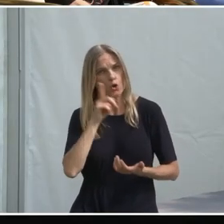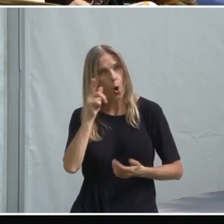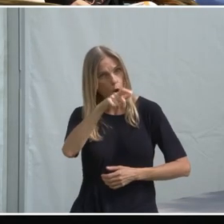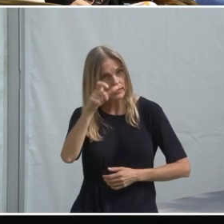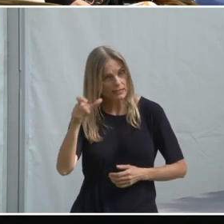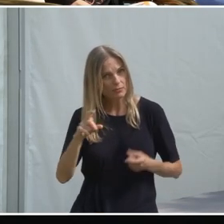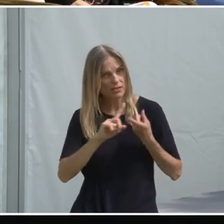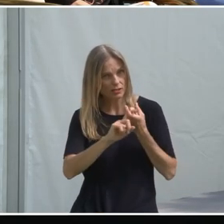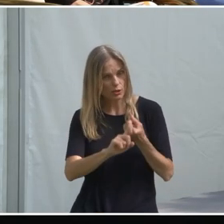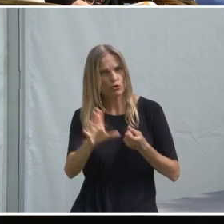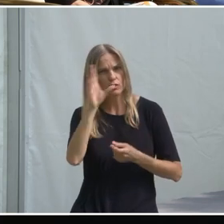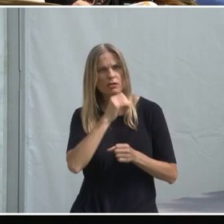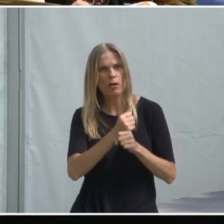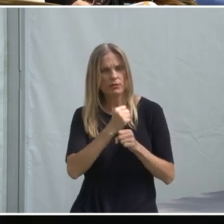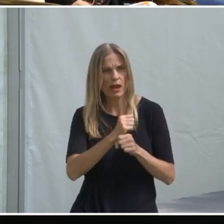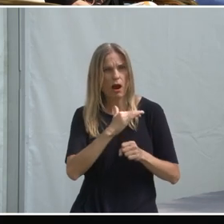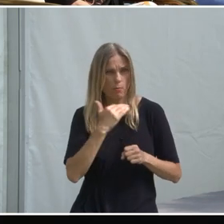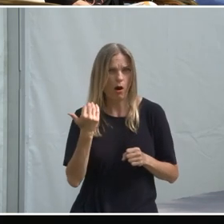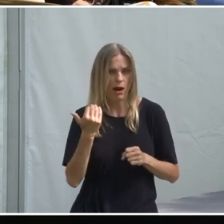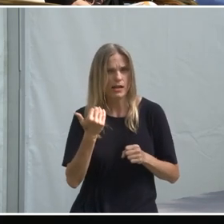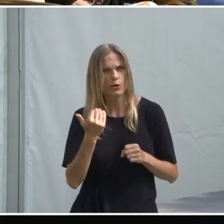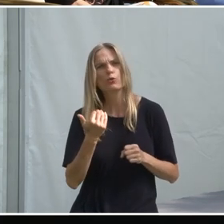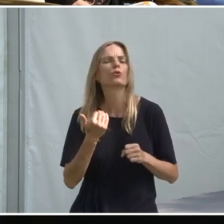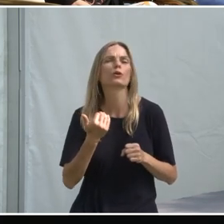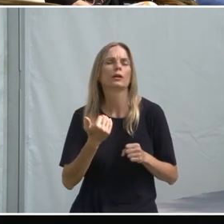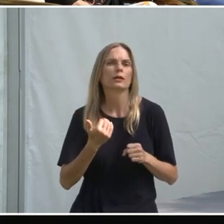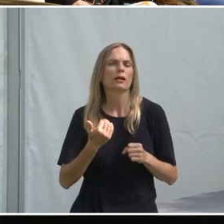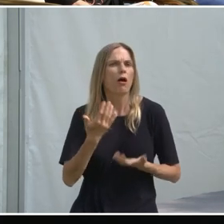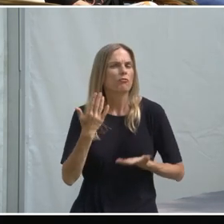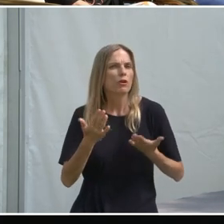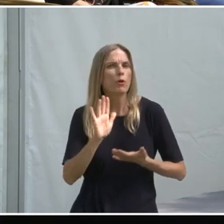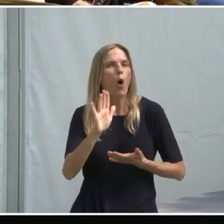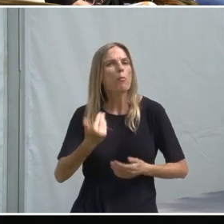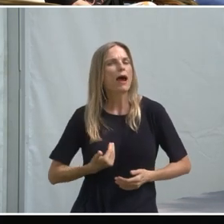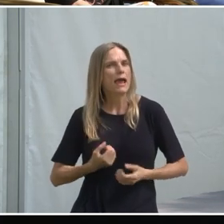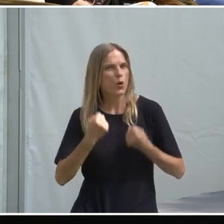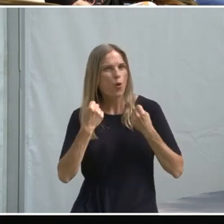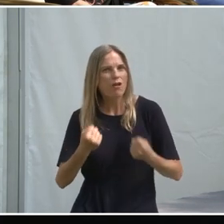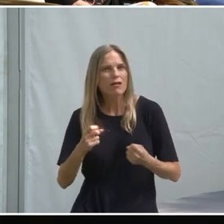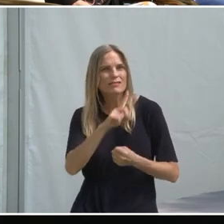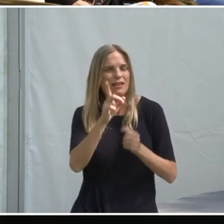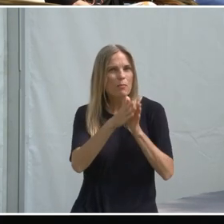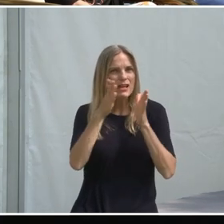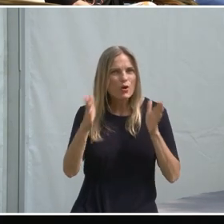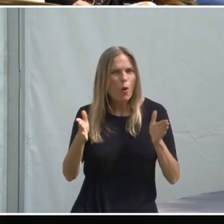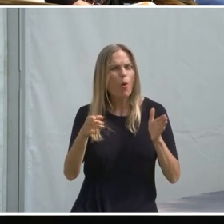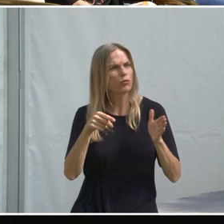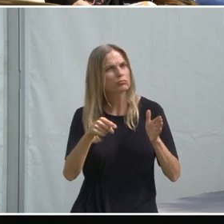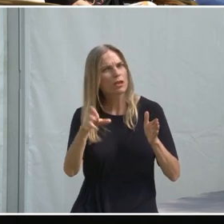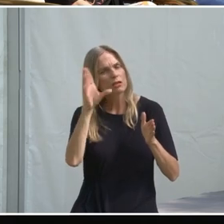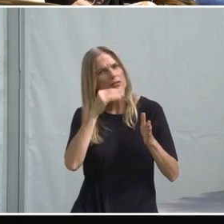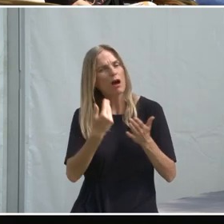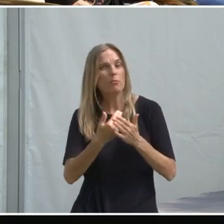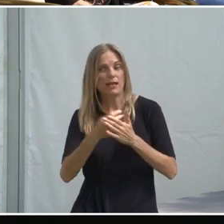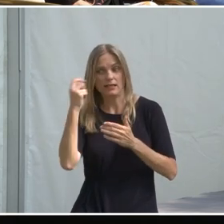do a lot vis-a-vis other young people who might be, going through a hard period of their life or suffering from loneliness. What can you, as fellow students,